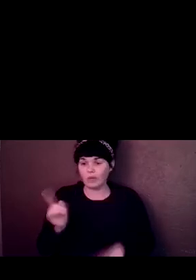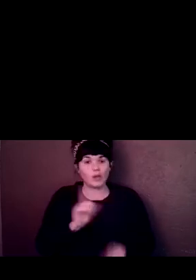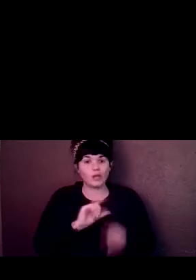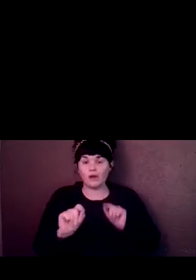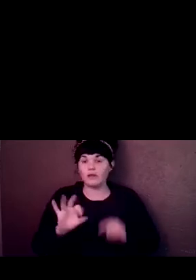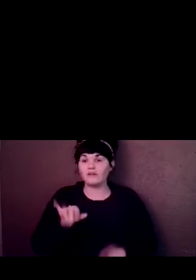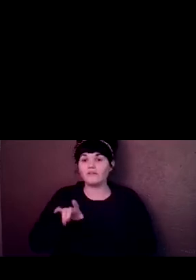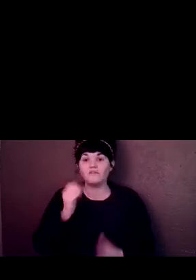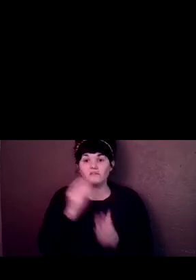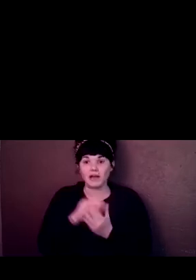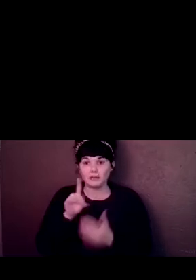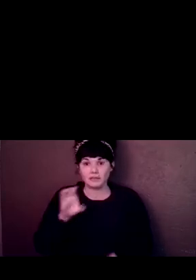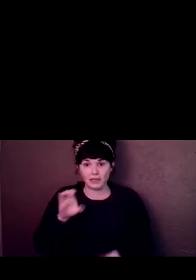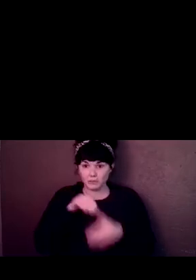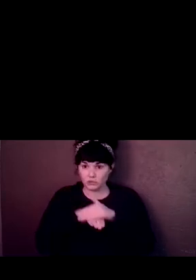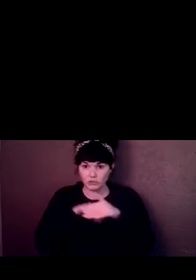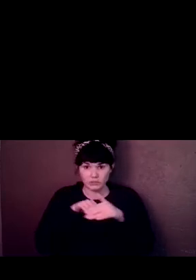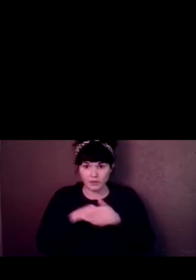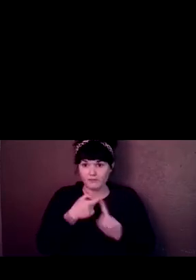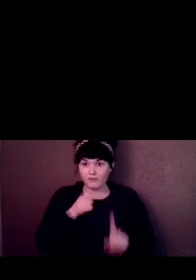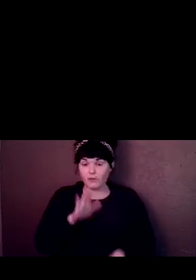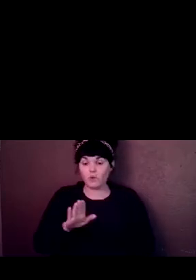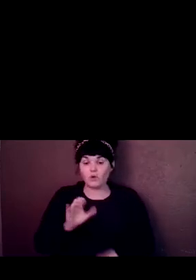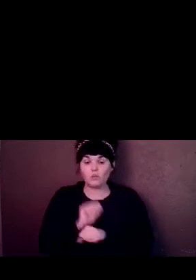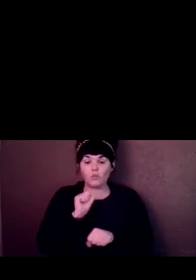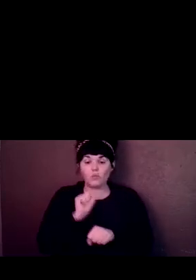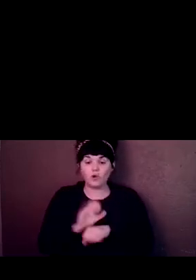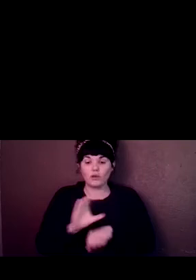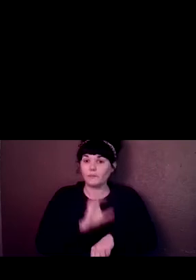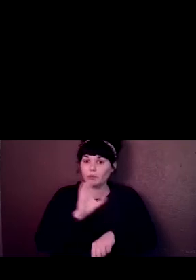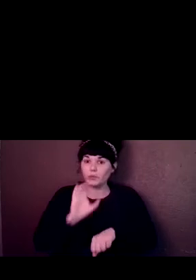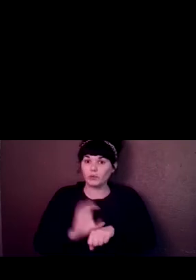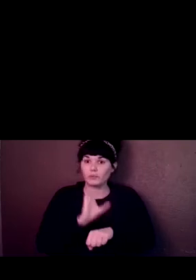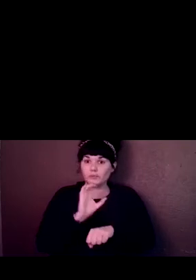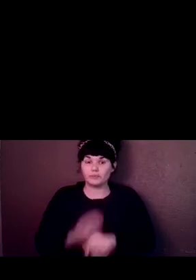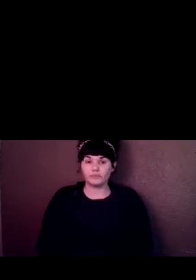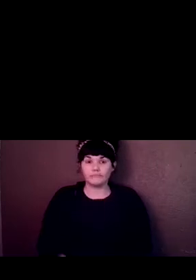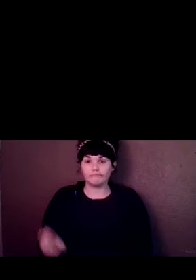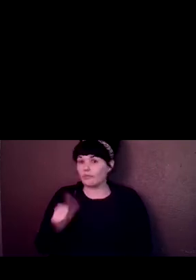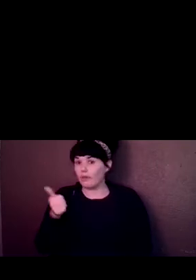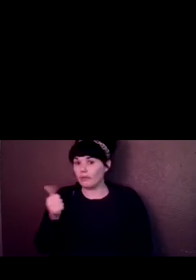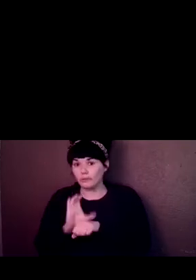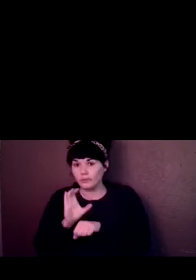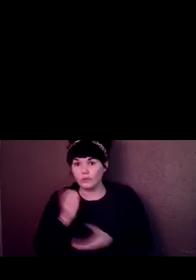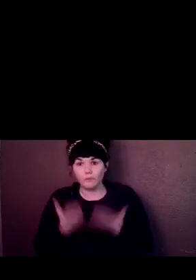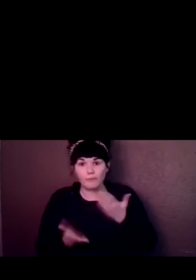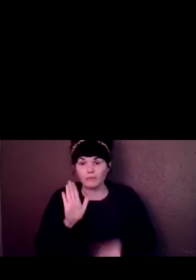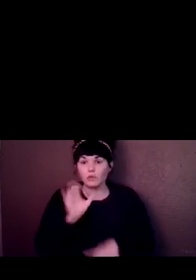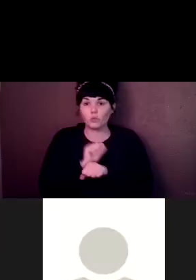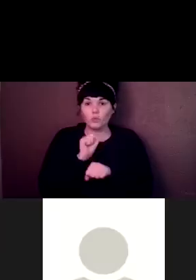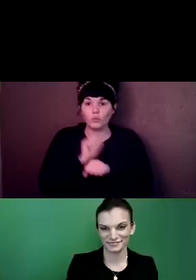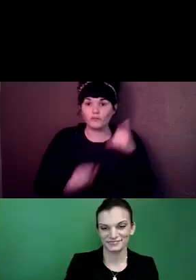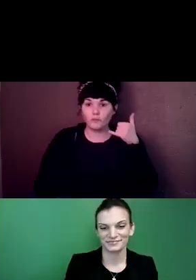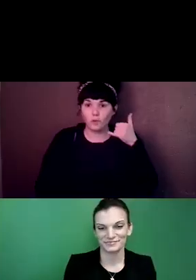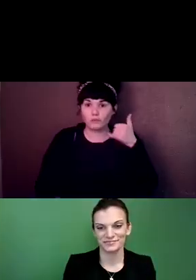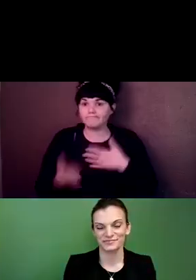documents are accessible from your work computer, another computer, maybe your work phone. Even